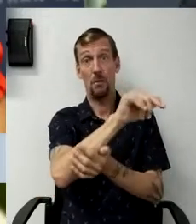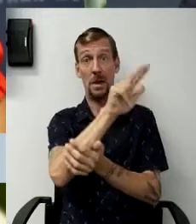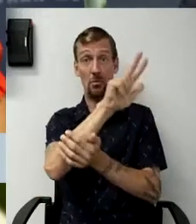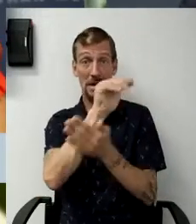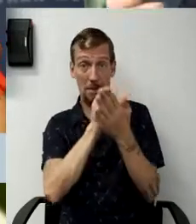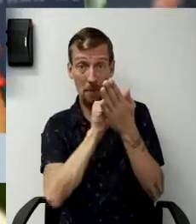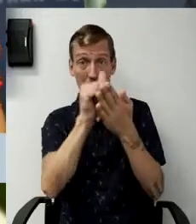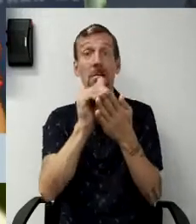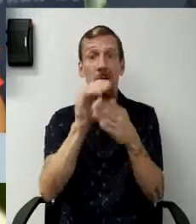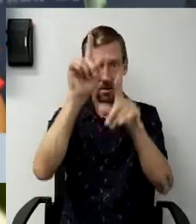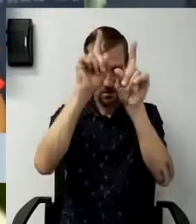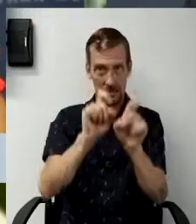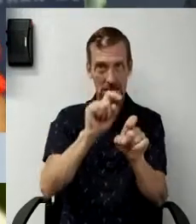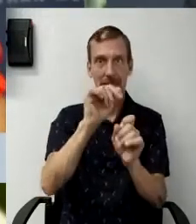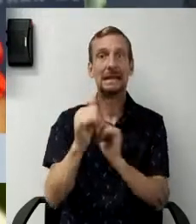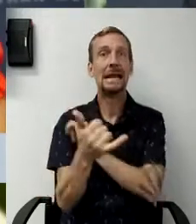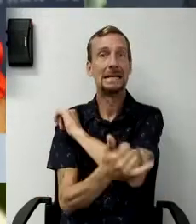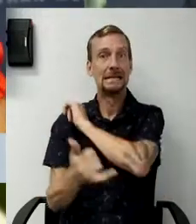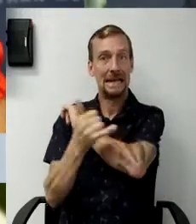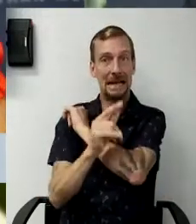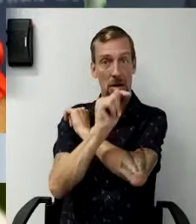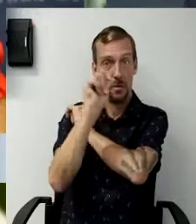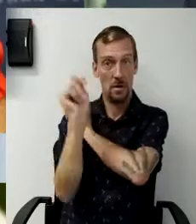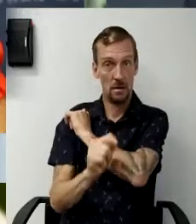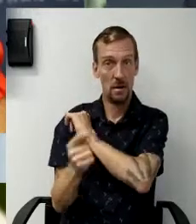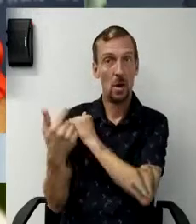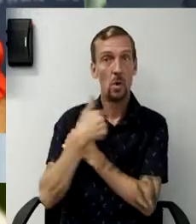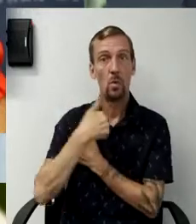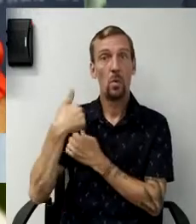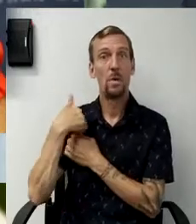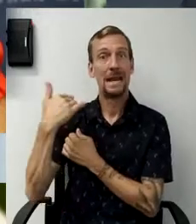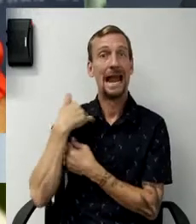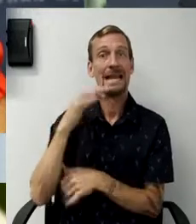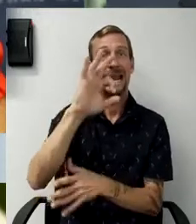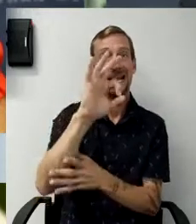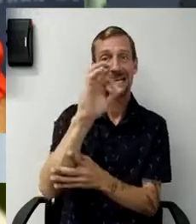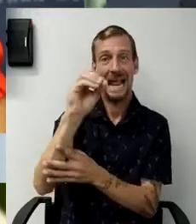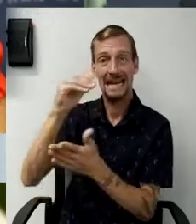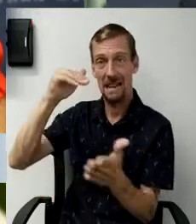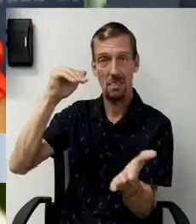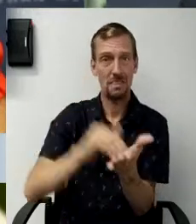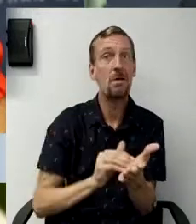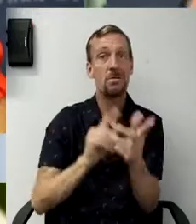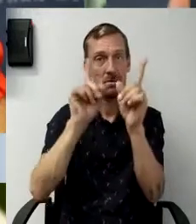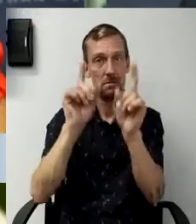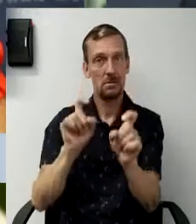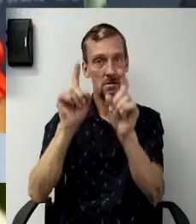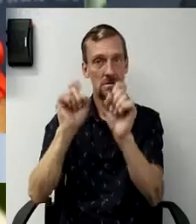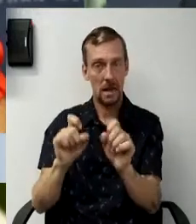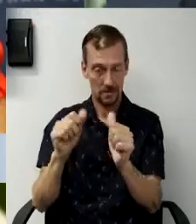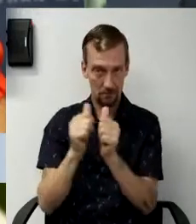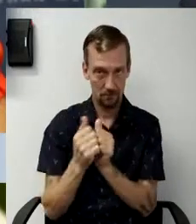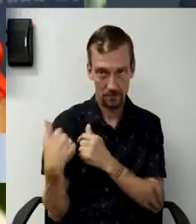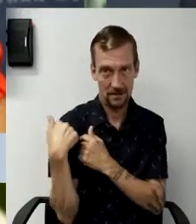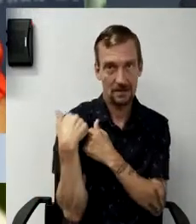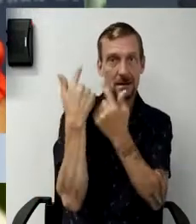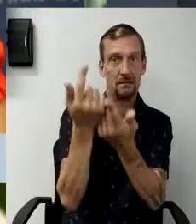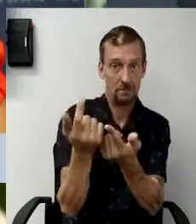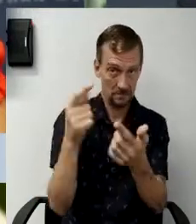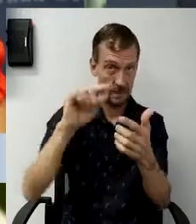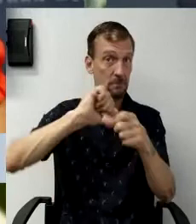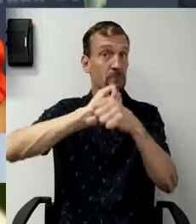COVID tests. The county of Tulare, we've performed 90,000 tests countywide since